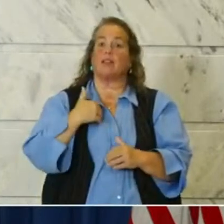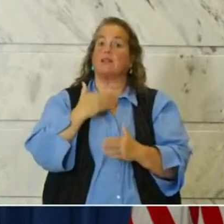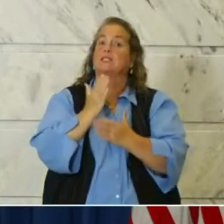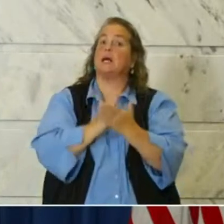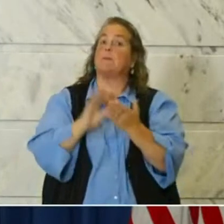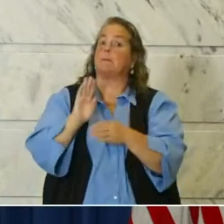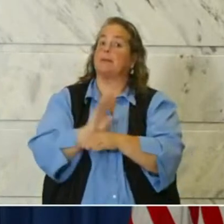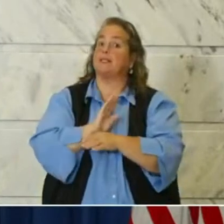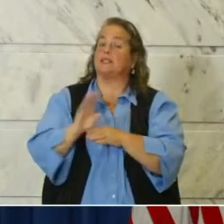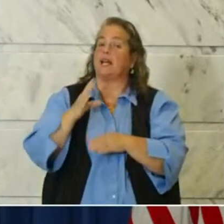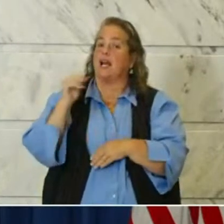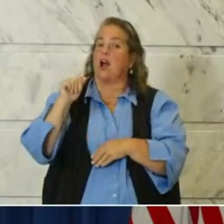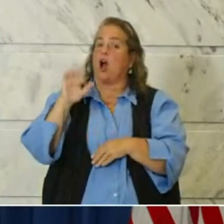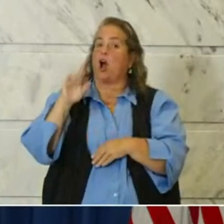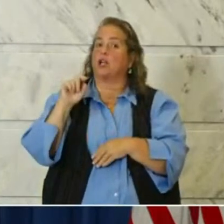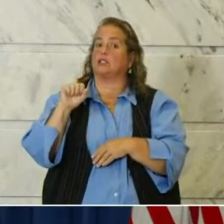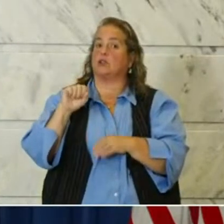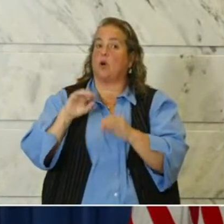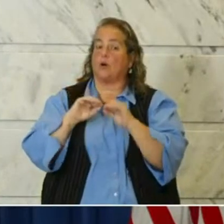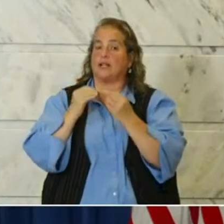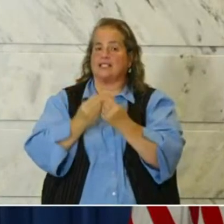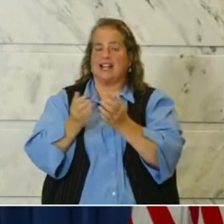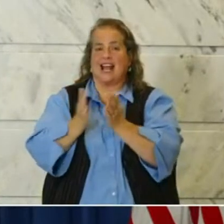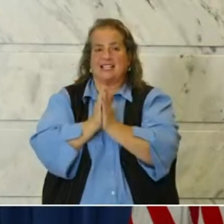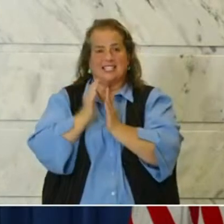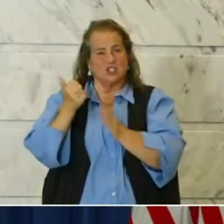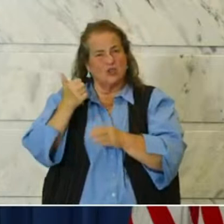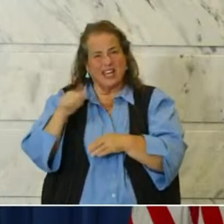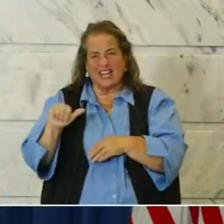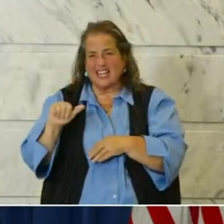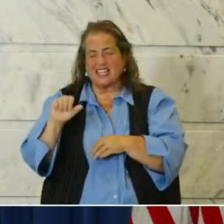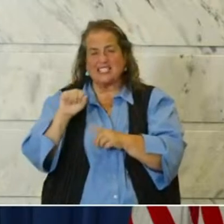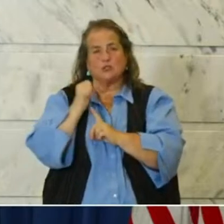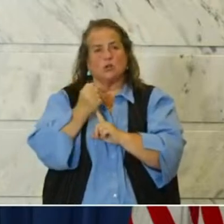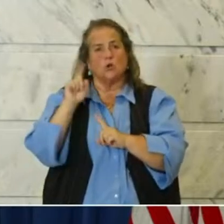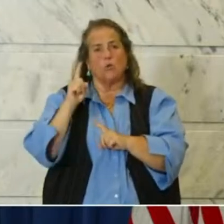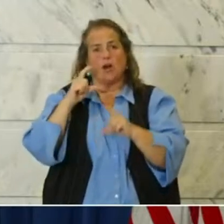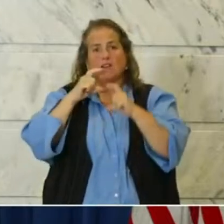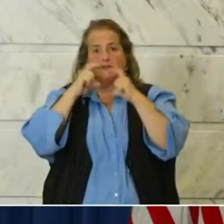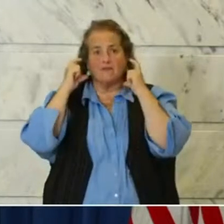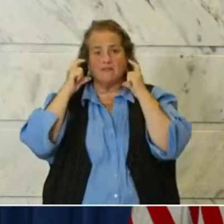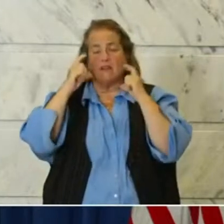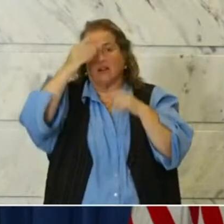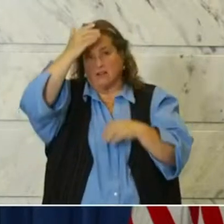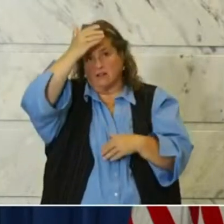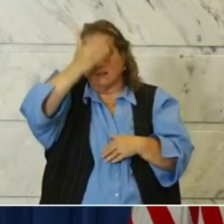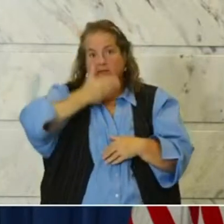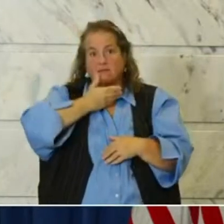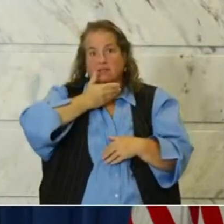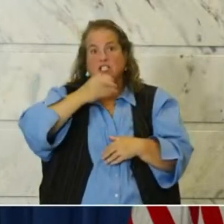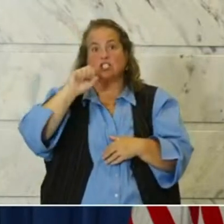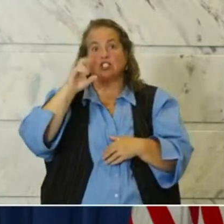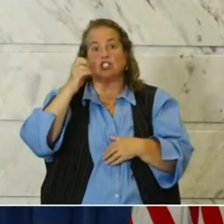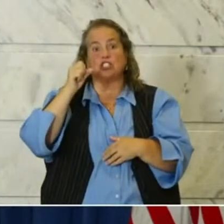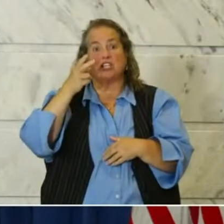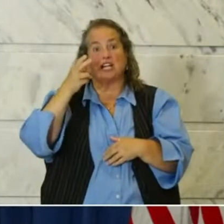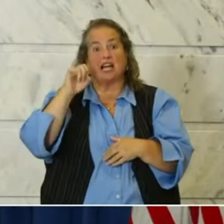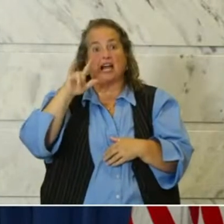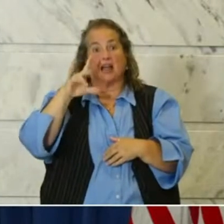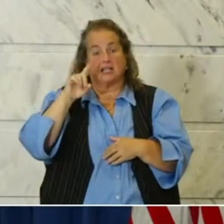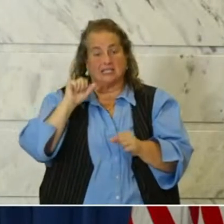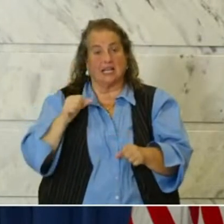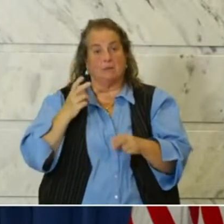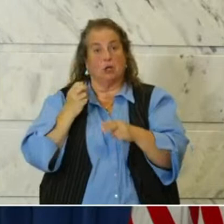business and arts organization asking if there are some instances where face shields could be used instead of masks. That answer is yes. In appropriate